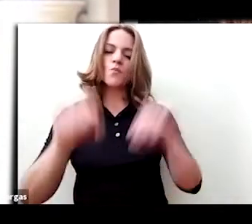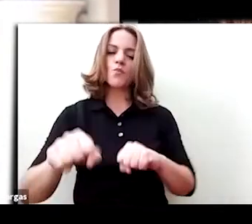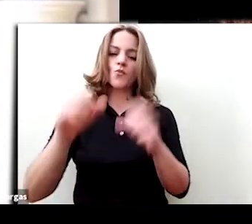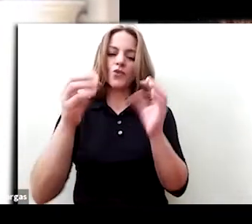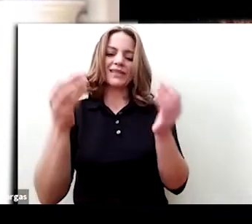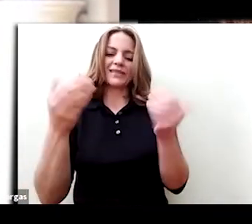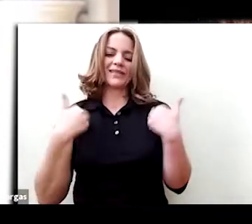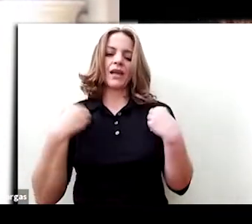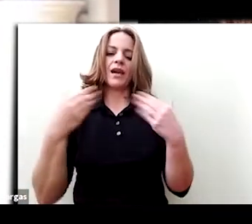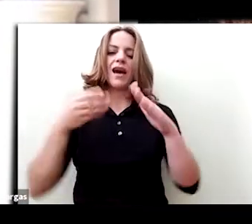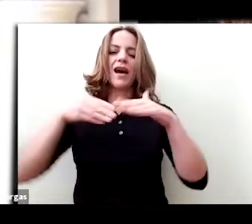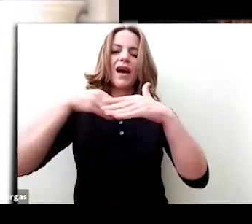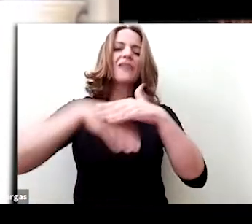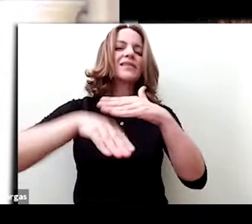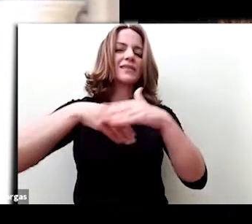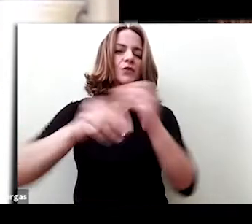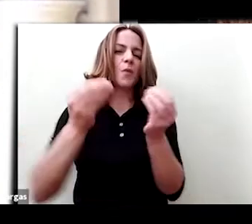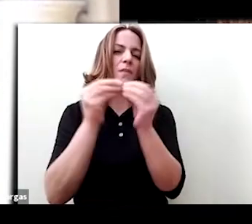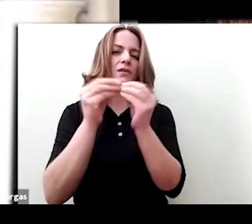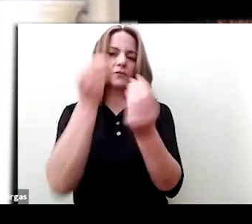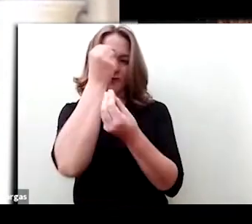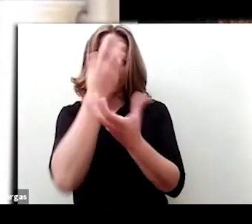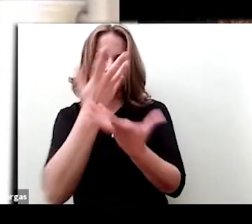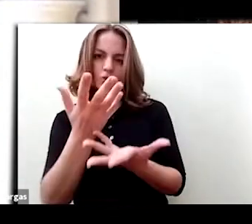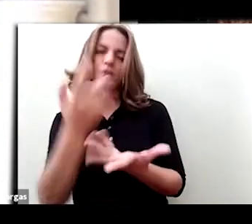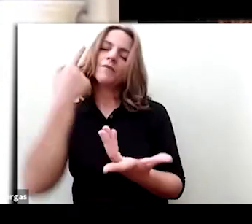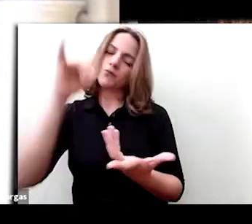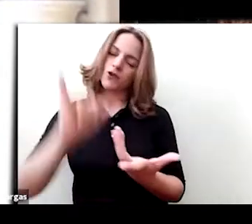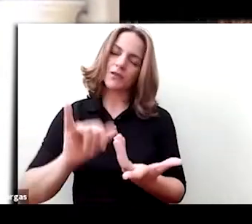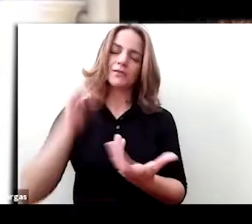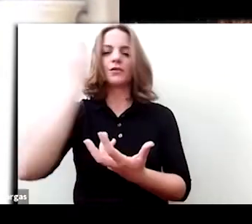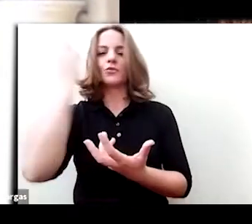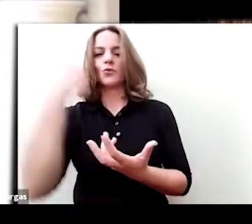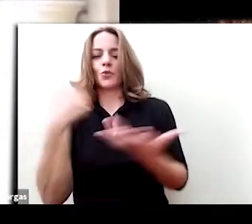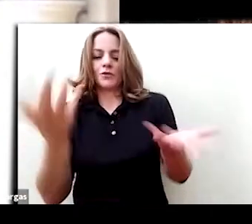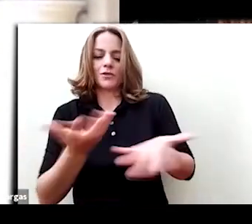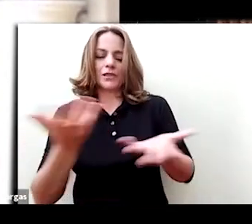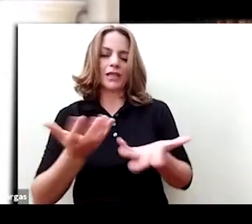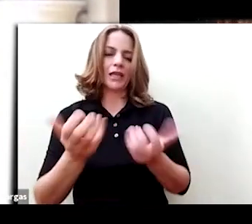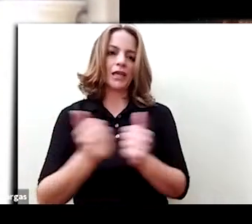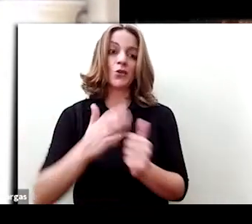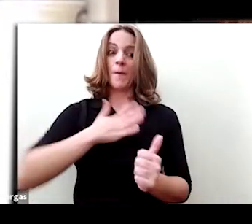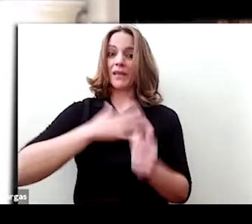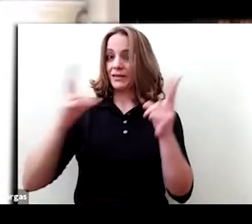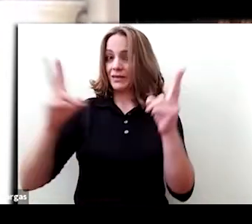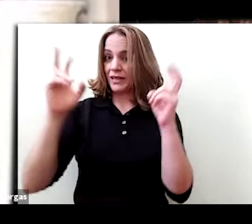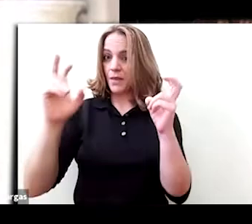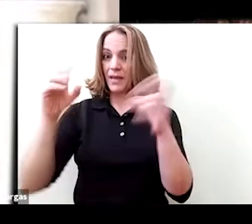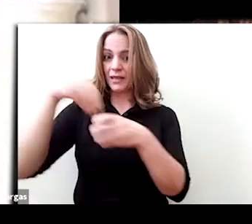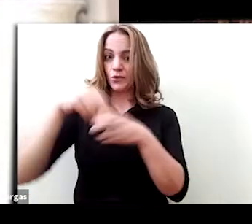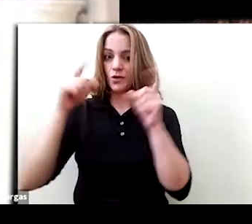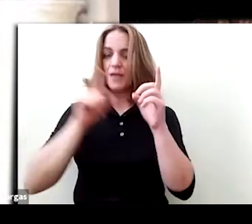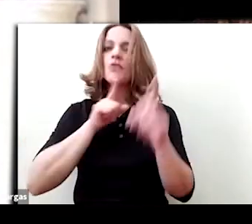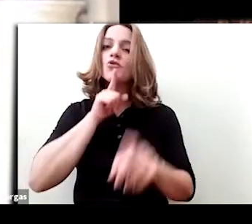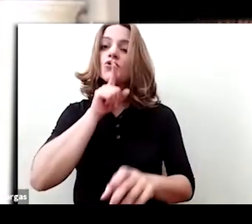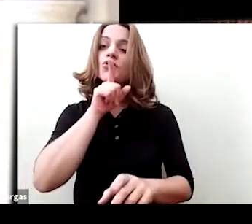to know more about Realidades. My interest was first sparked